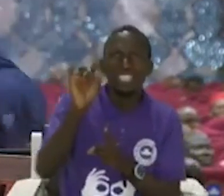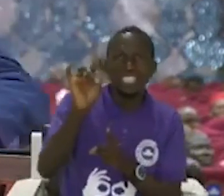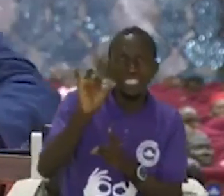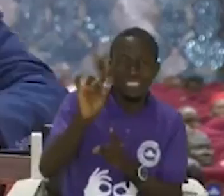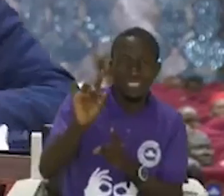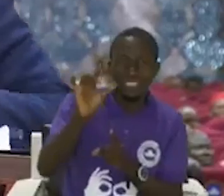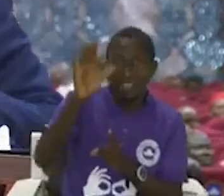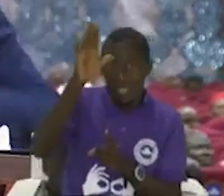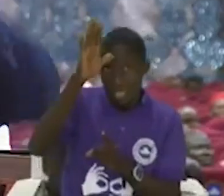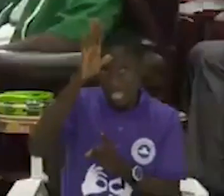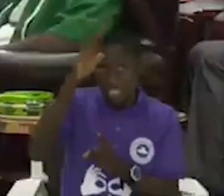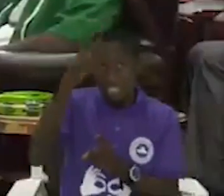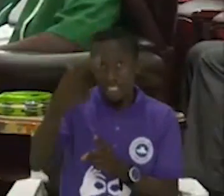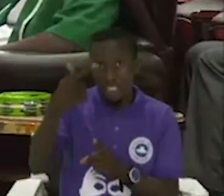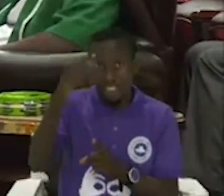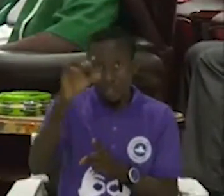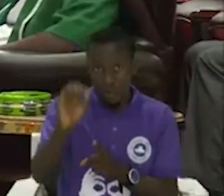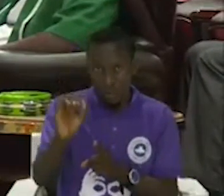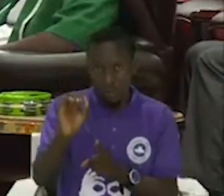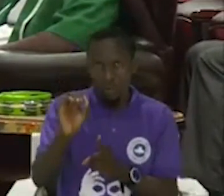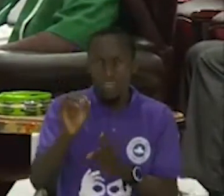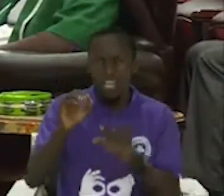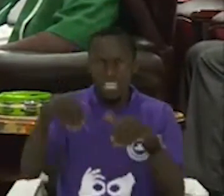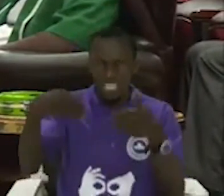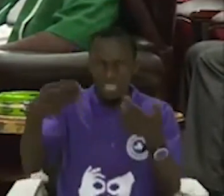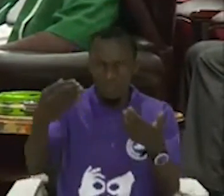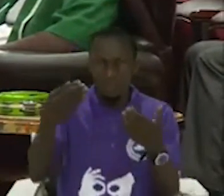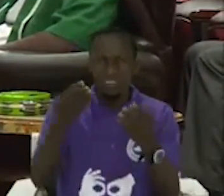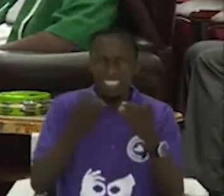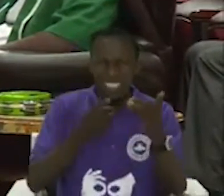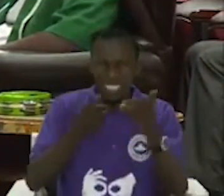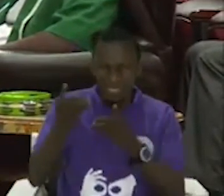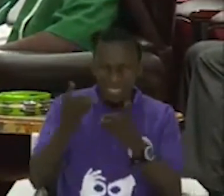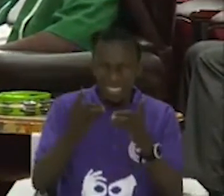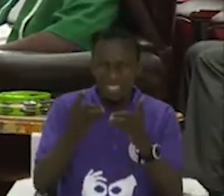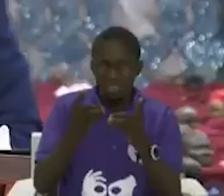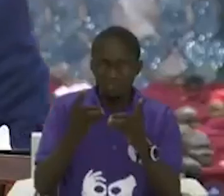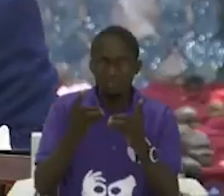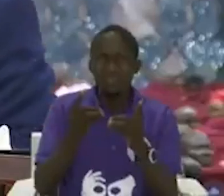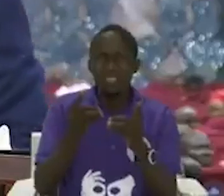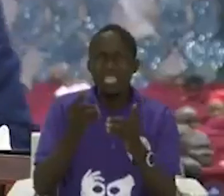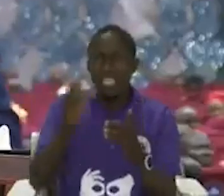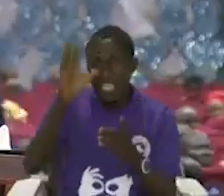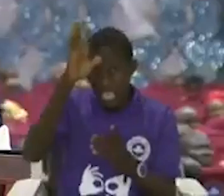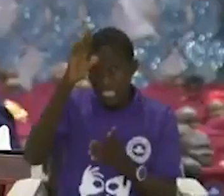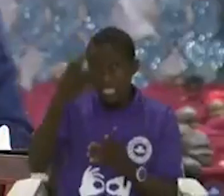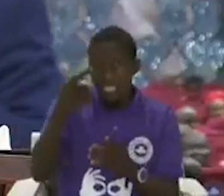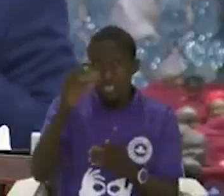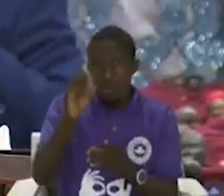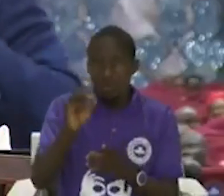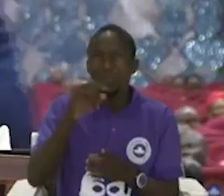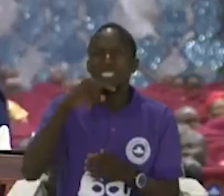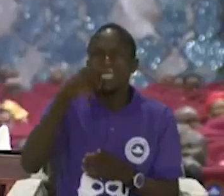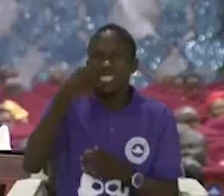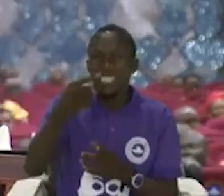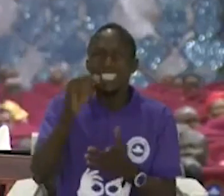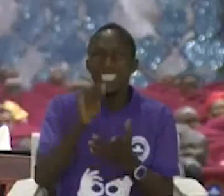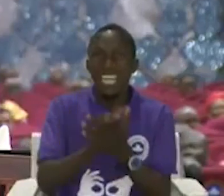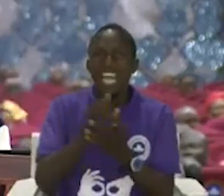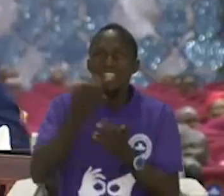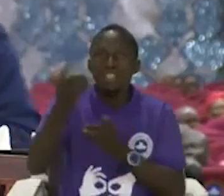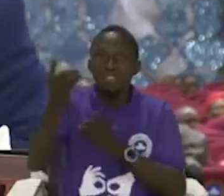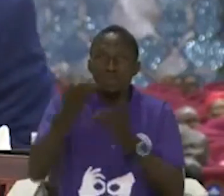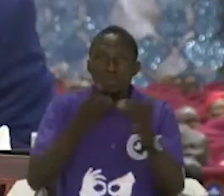2018, our father in the law gave us this definition. I found this in my diary. That Jesus said, dominion is an active